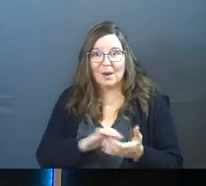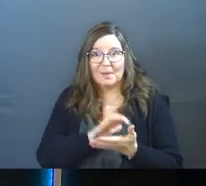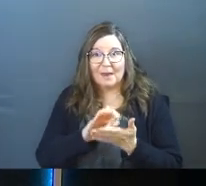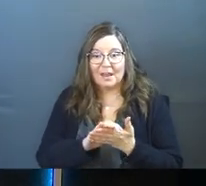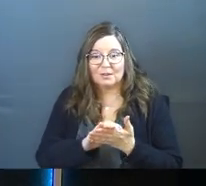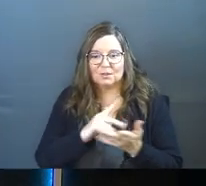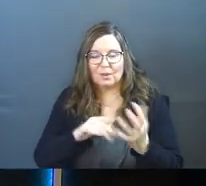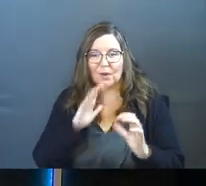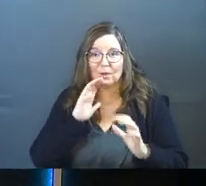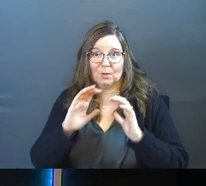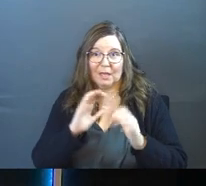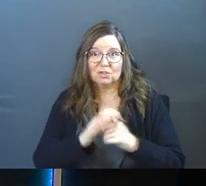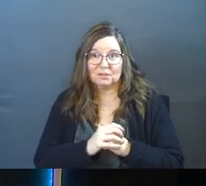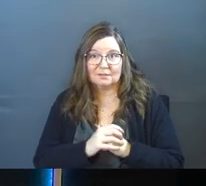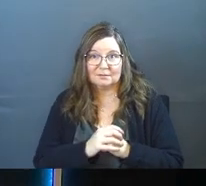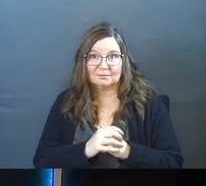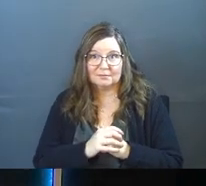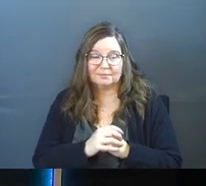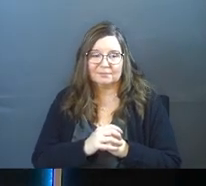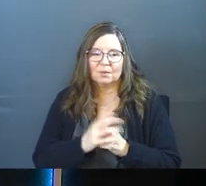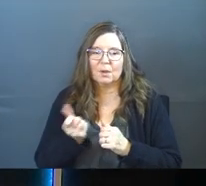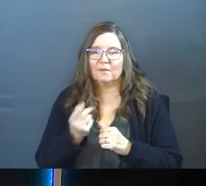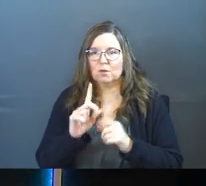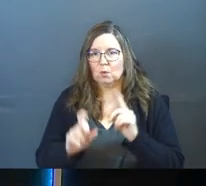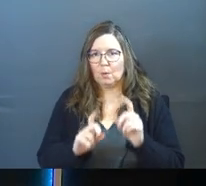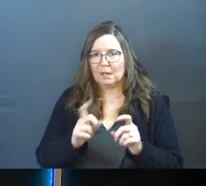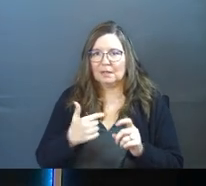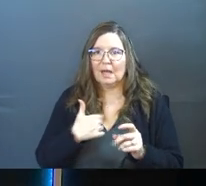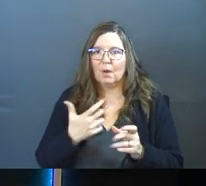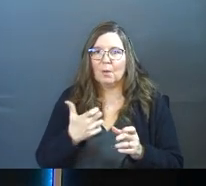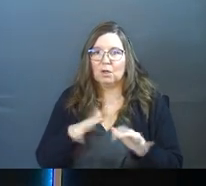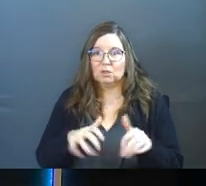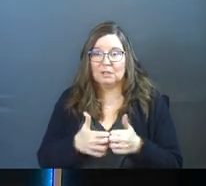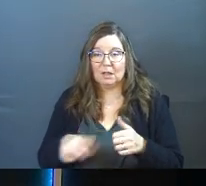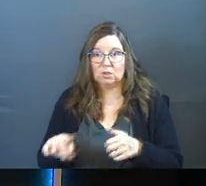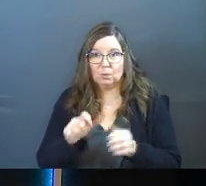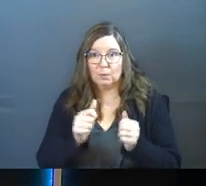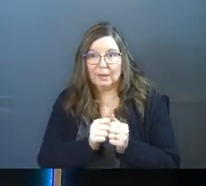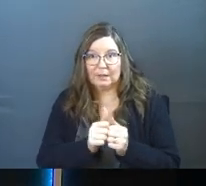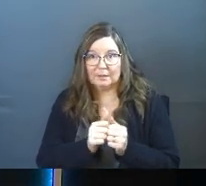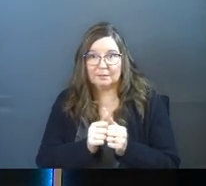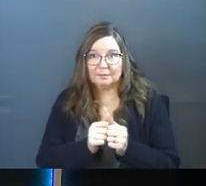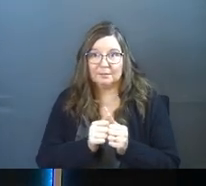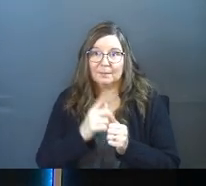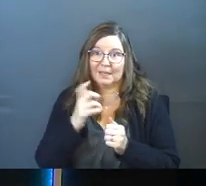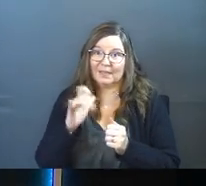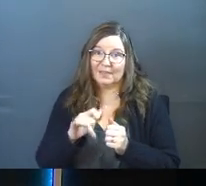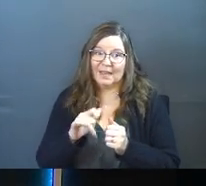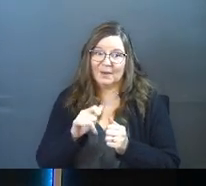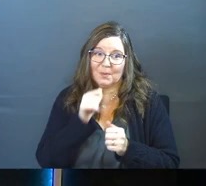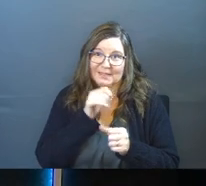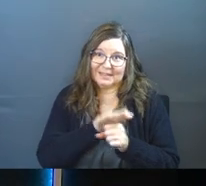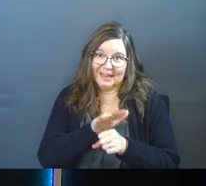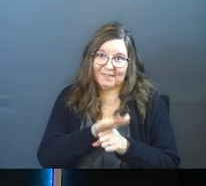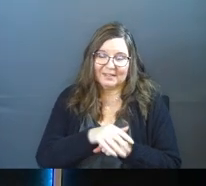matrimony around communication. So I got a few questions I just want to challenge you guys with, because that wasn't